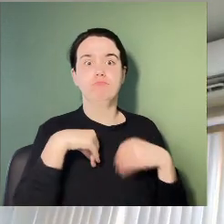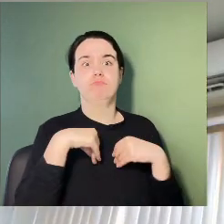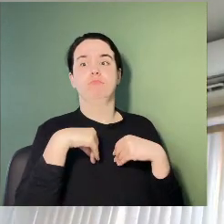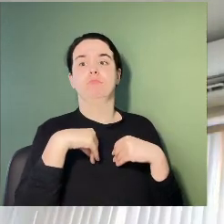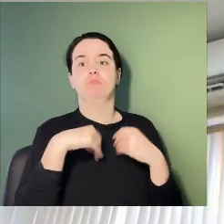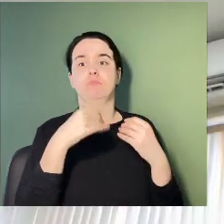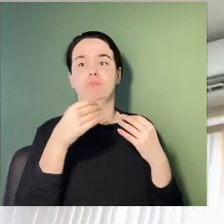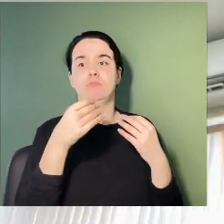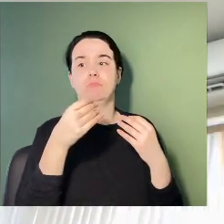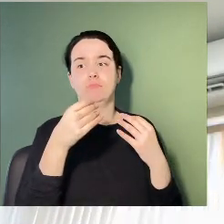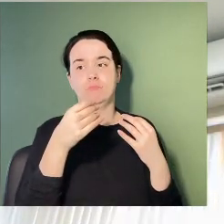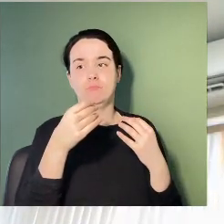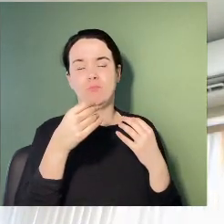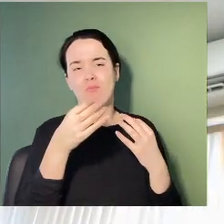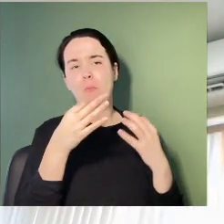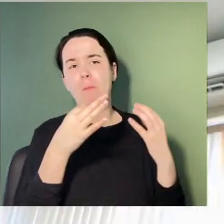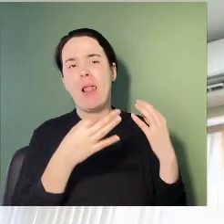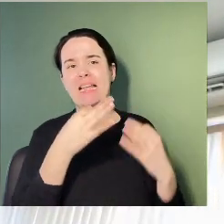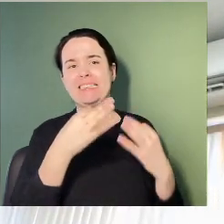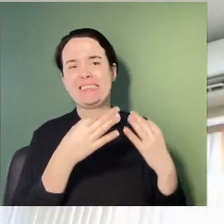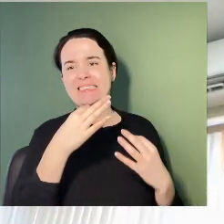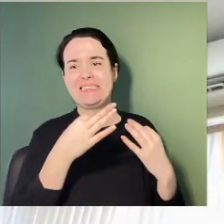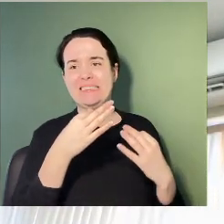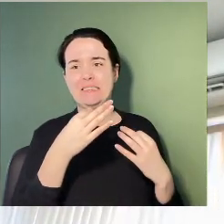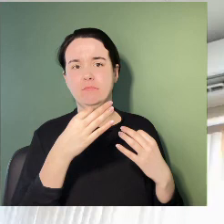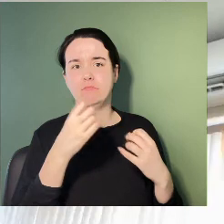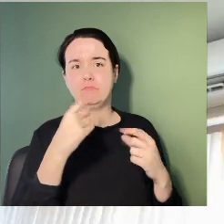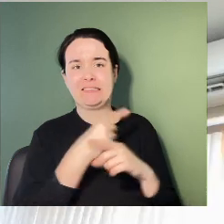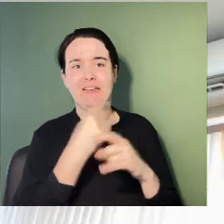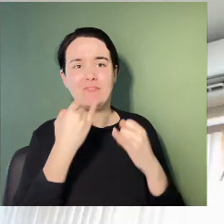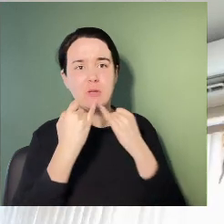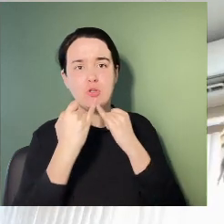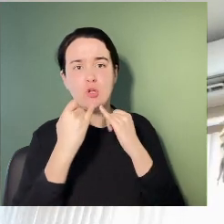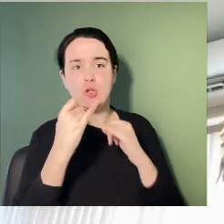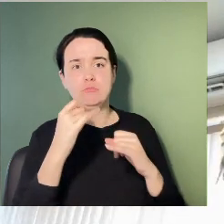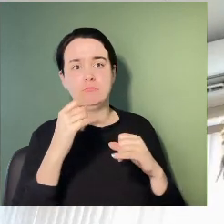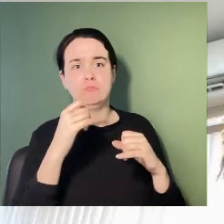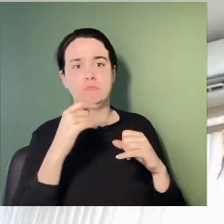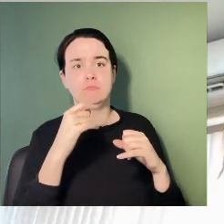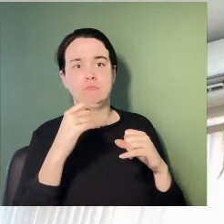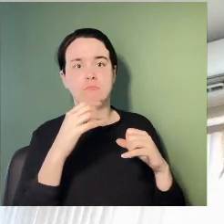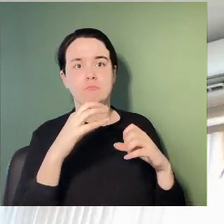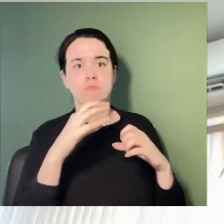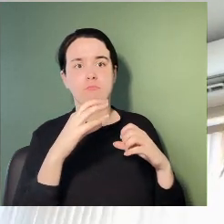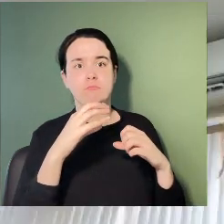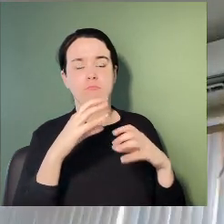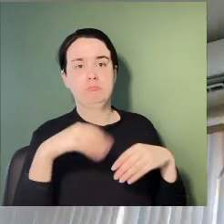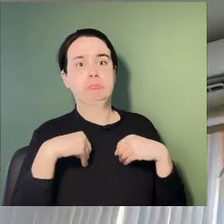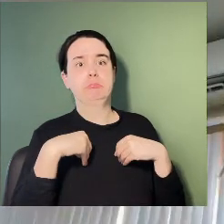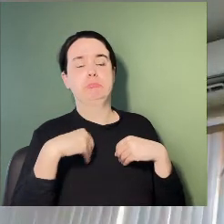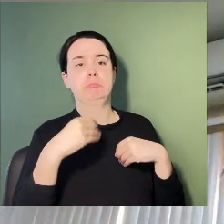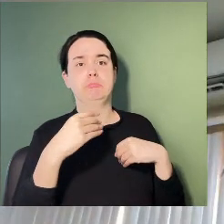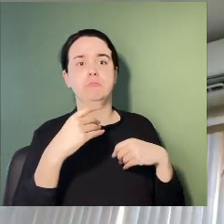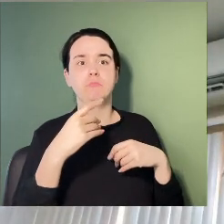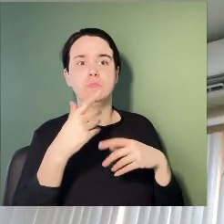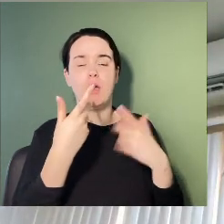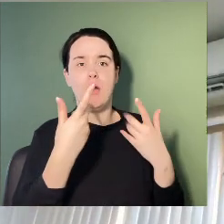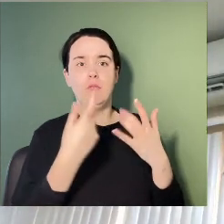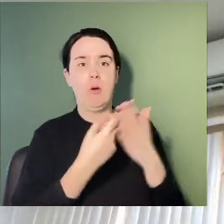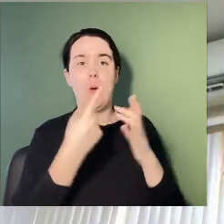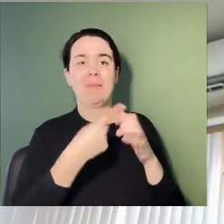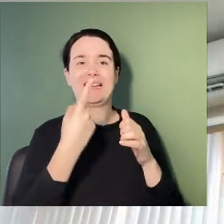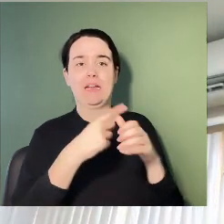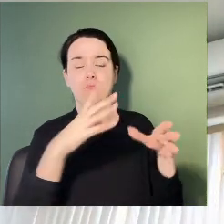not immune to some of the maybe misinformation or maybe some of the I don't want to say tricks, but some of